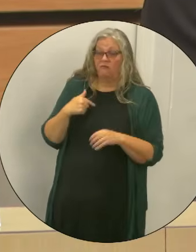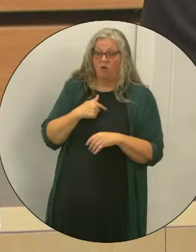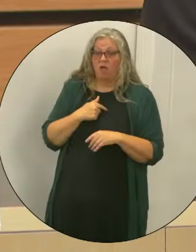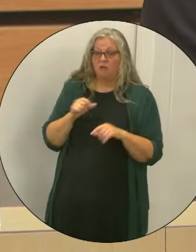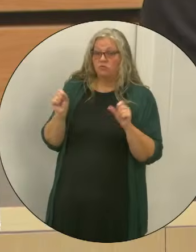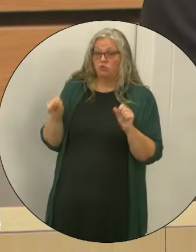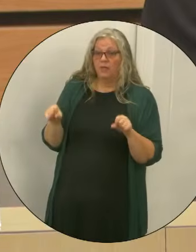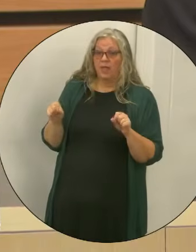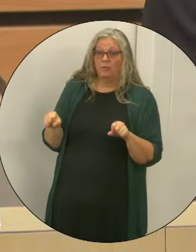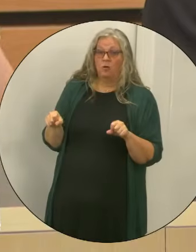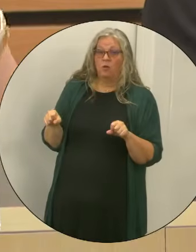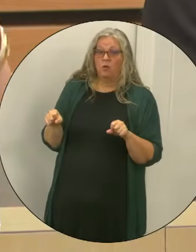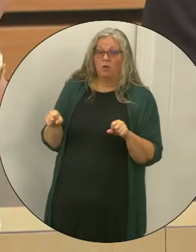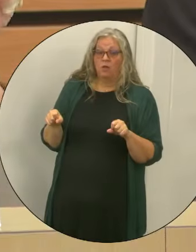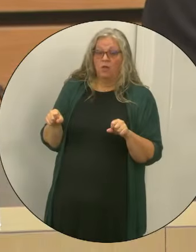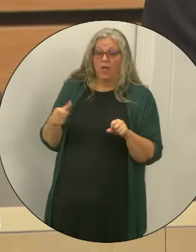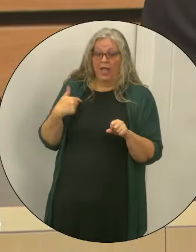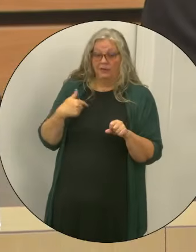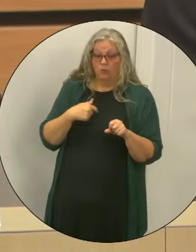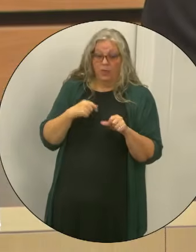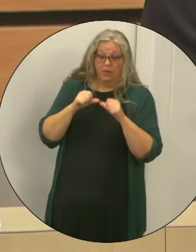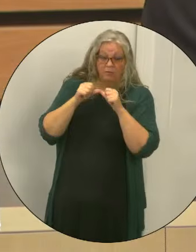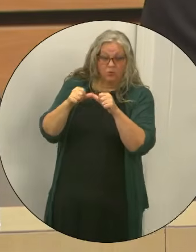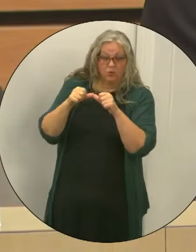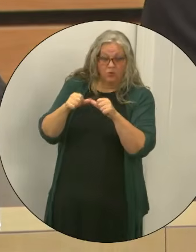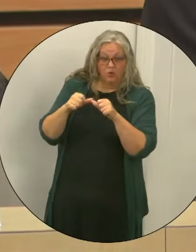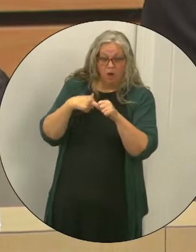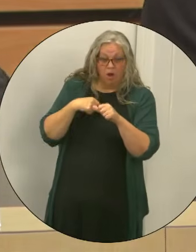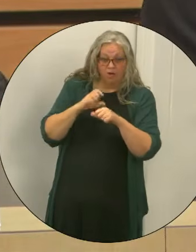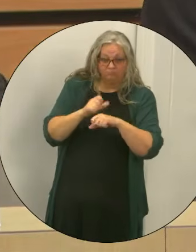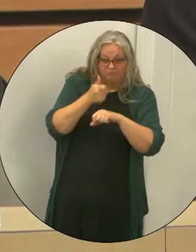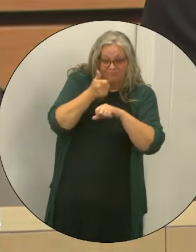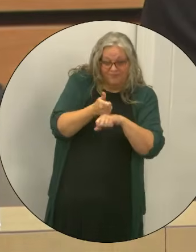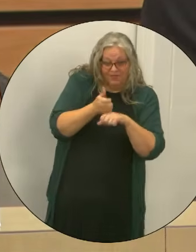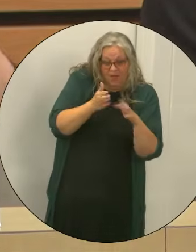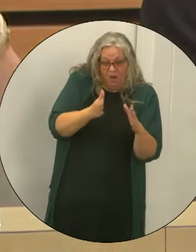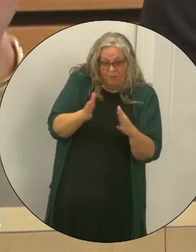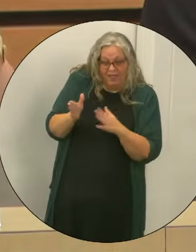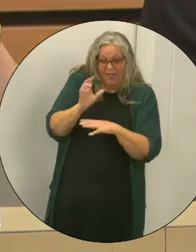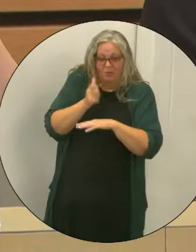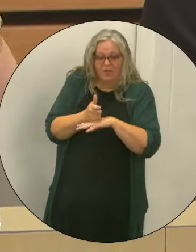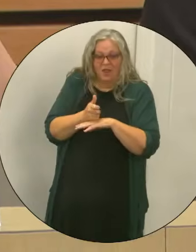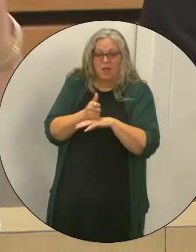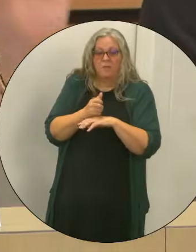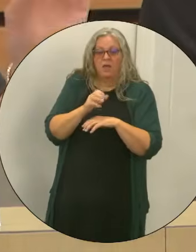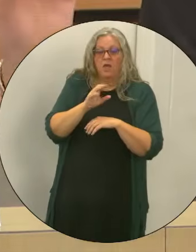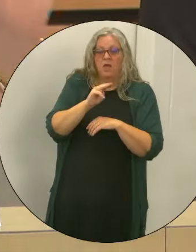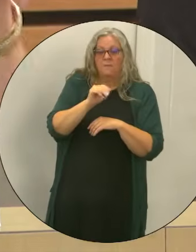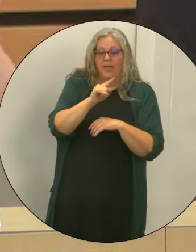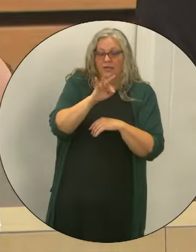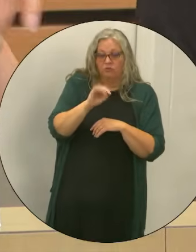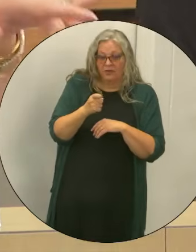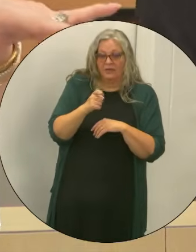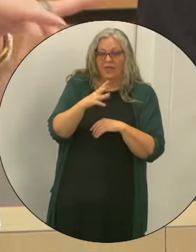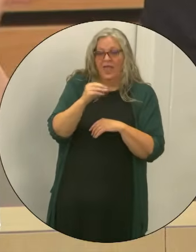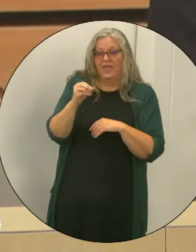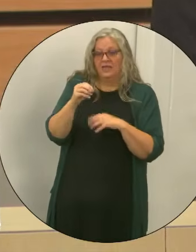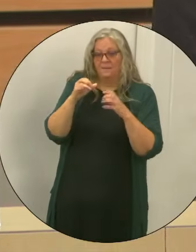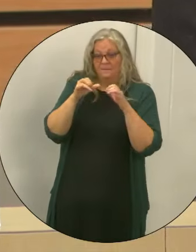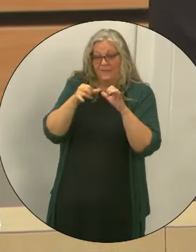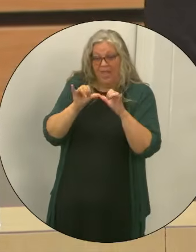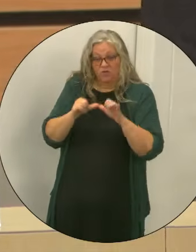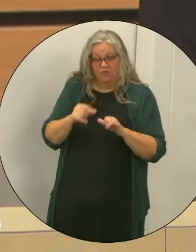able to, as we're moving forward, to do our strategic plan and set up our metrics and our measures, especially for